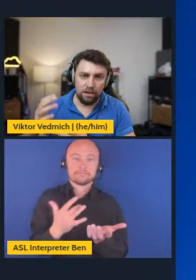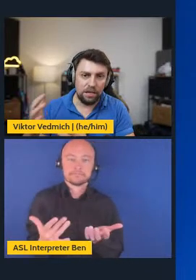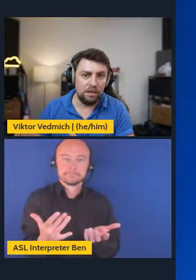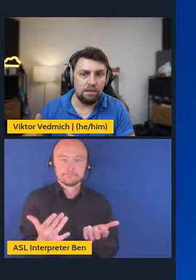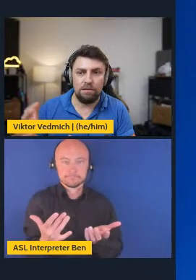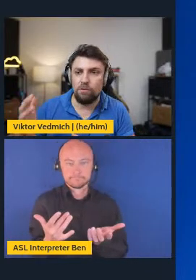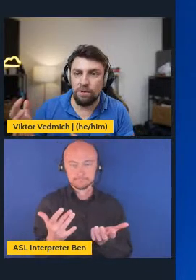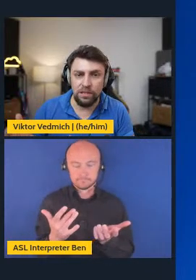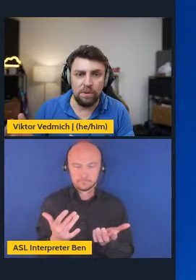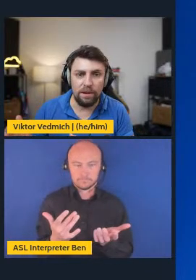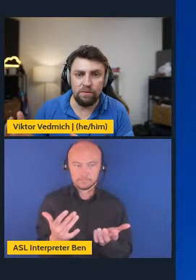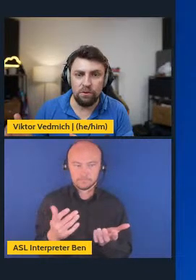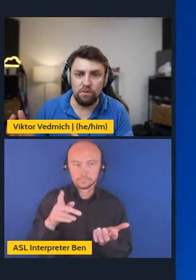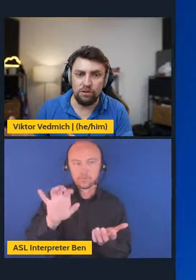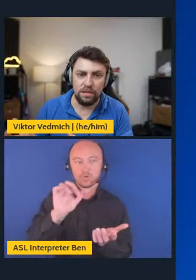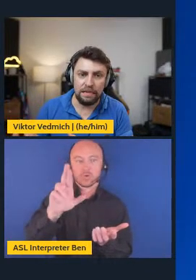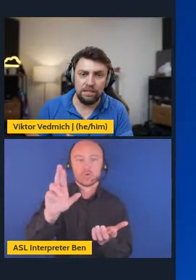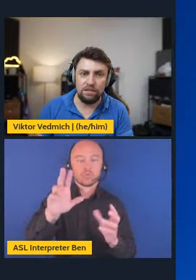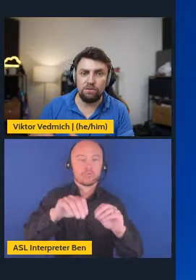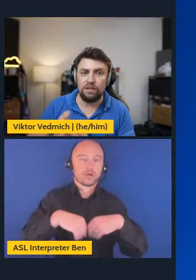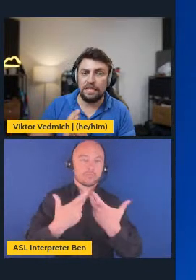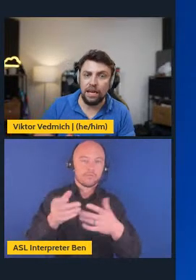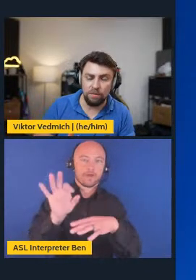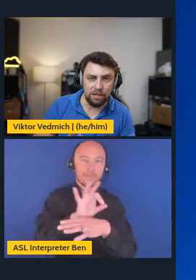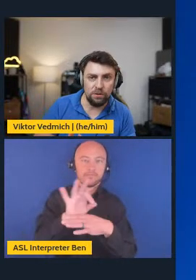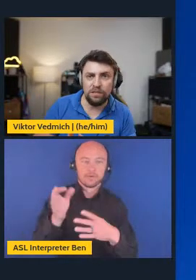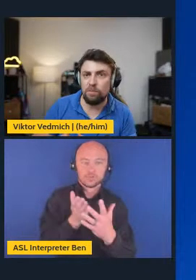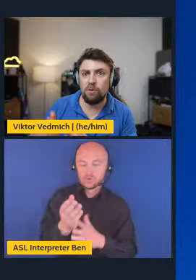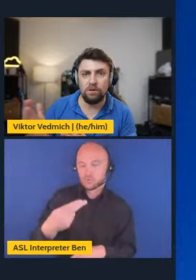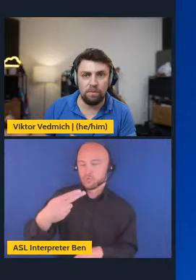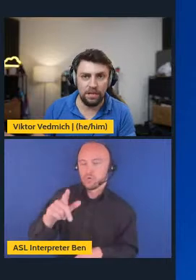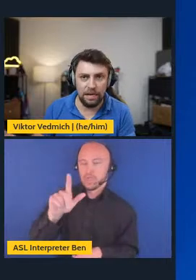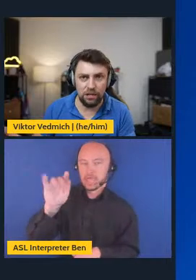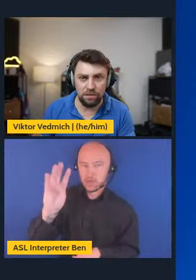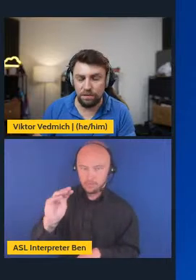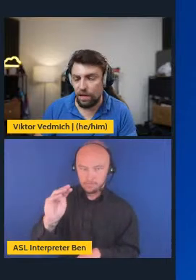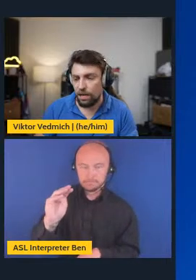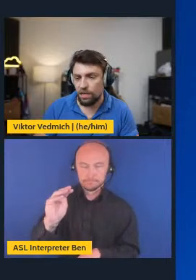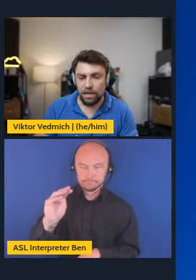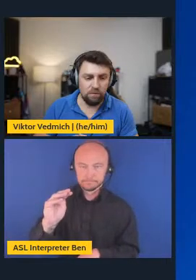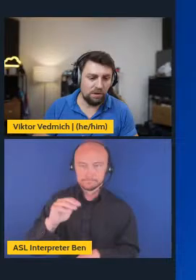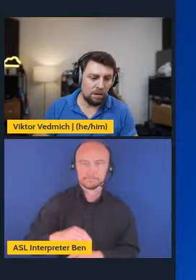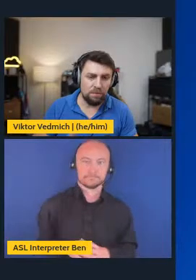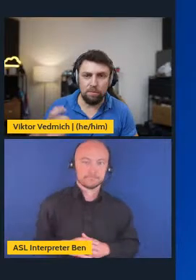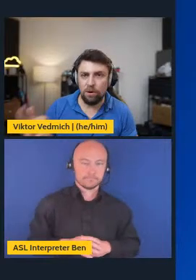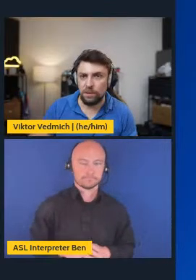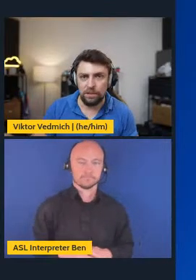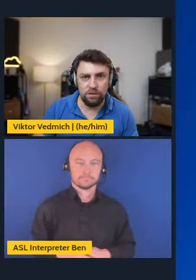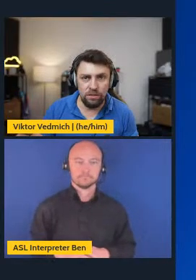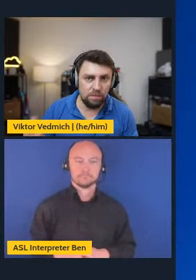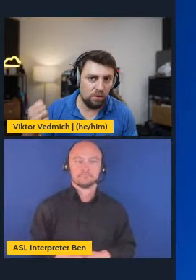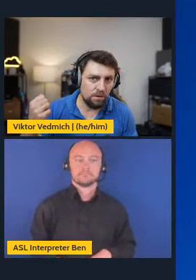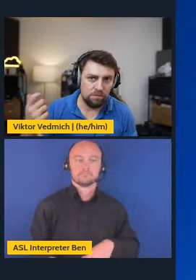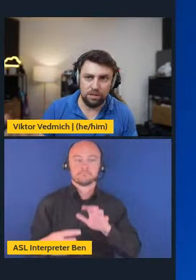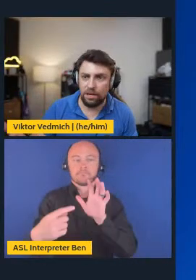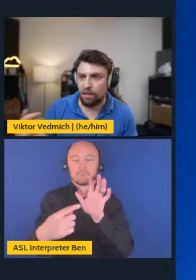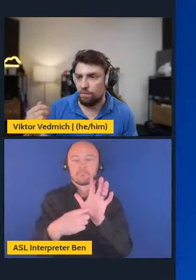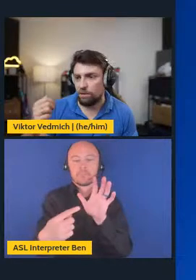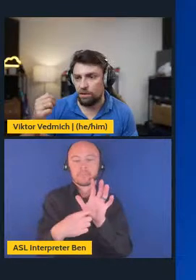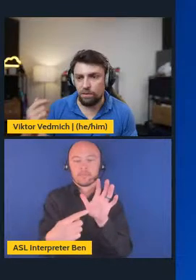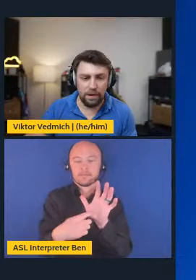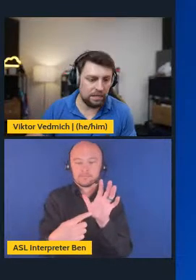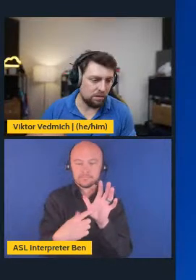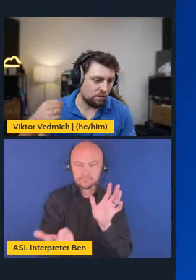Kubernetes provides for you functionality through the Helm, and you can deploy your application. Like, for example, Postgres, you can deploy through the